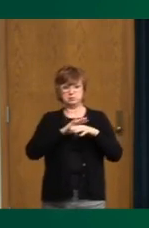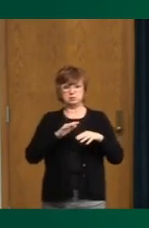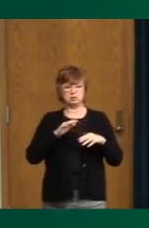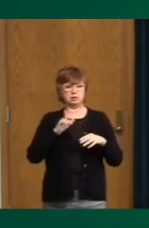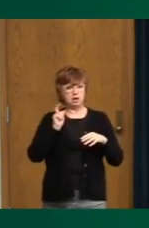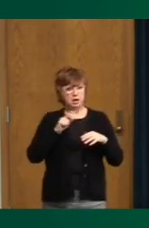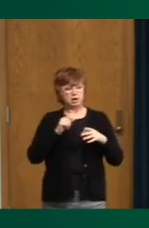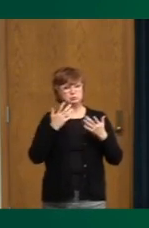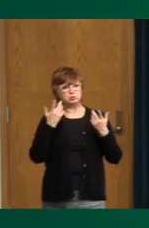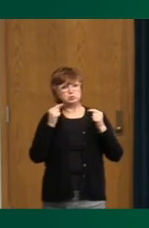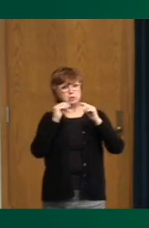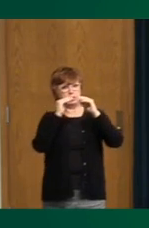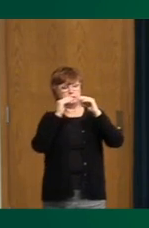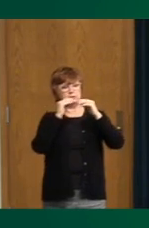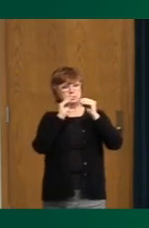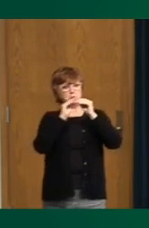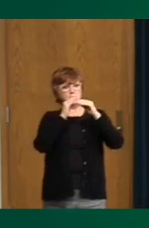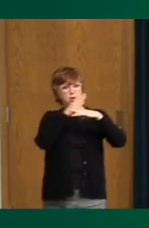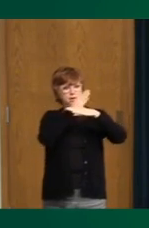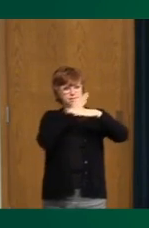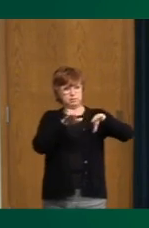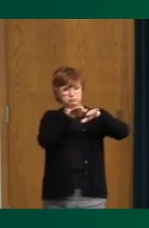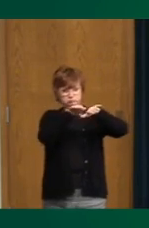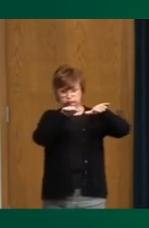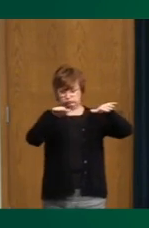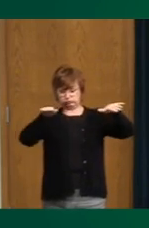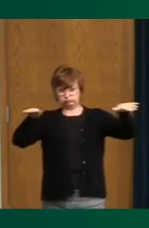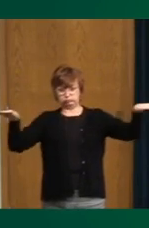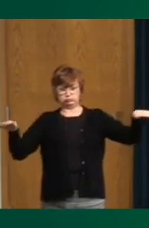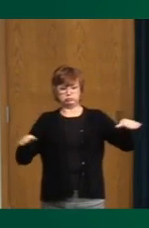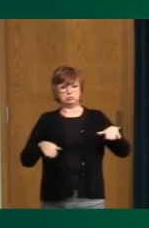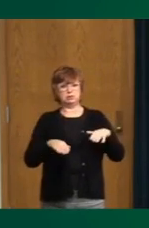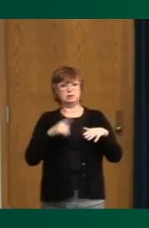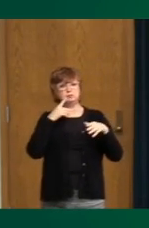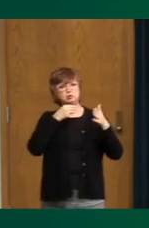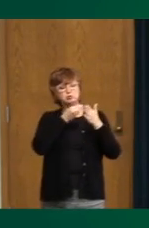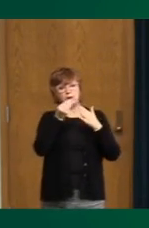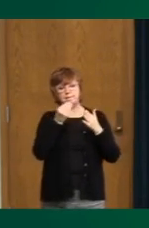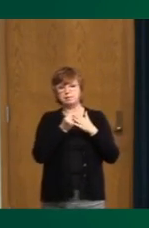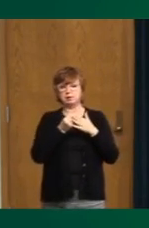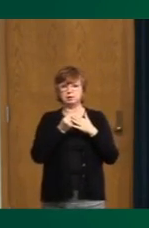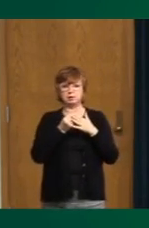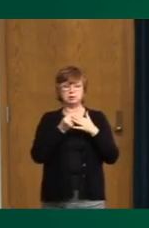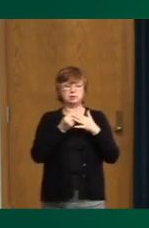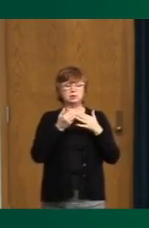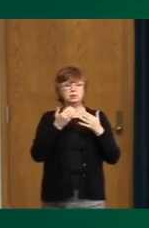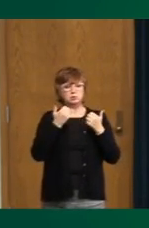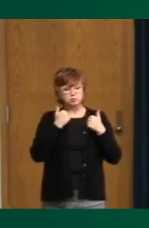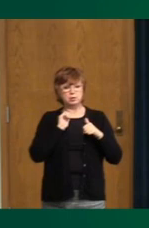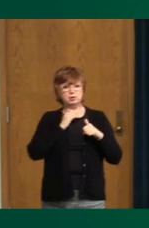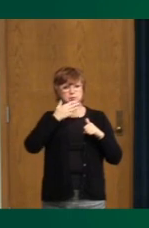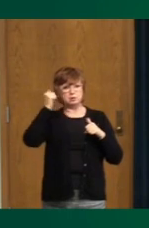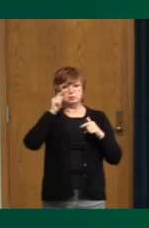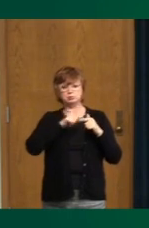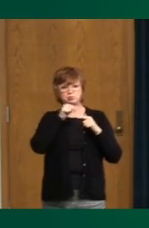try to spread things out, but we as customers also need to do our part to slow things down and spread things out. I will